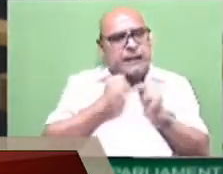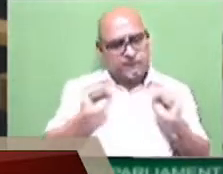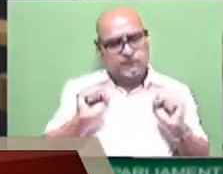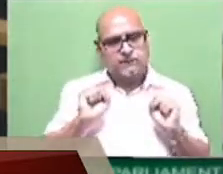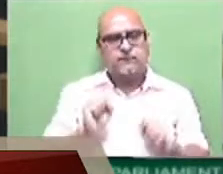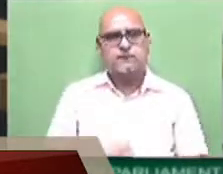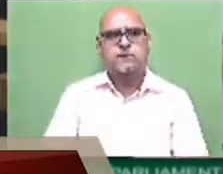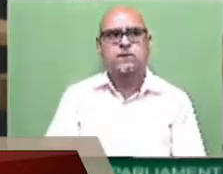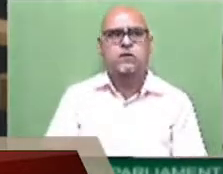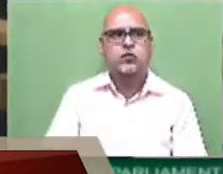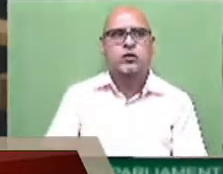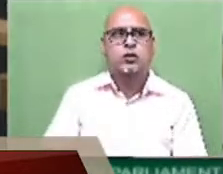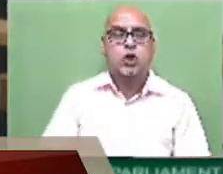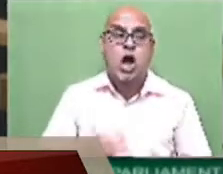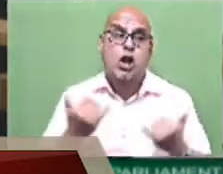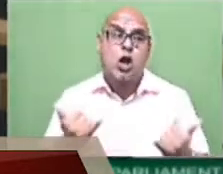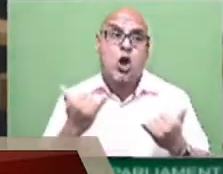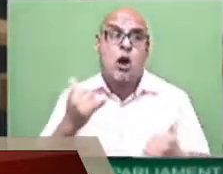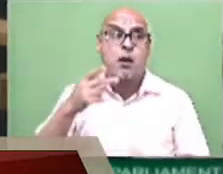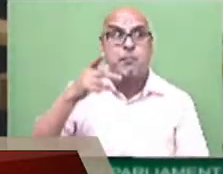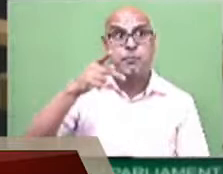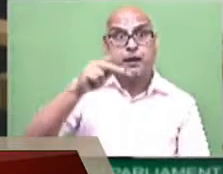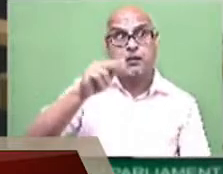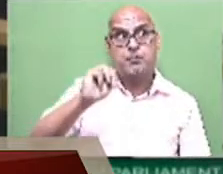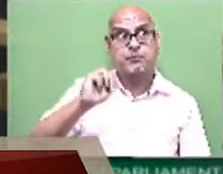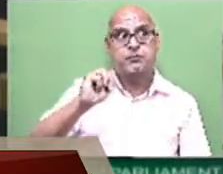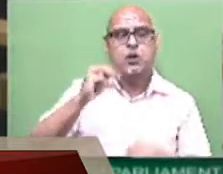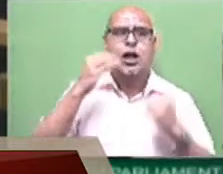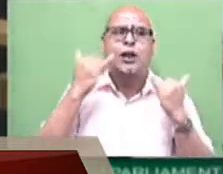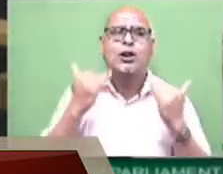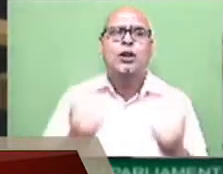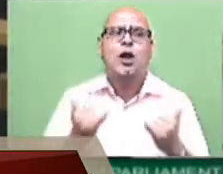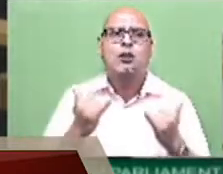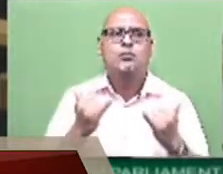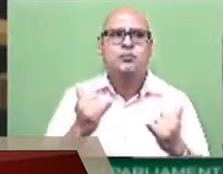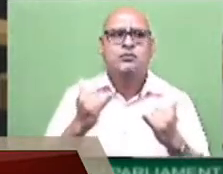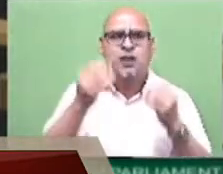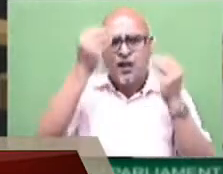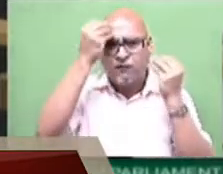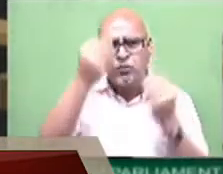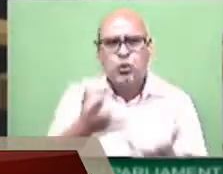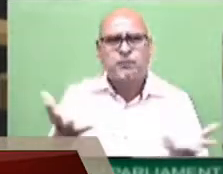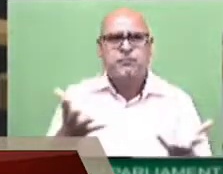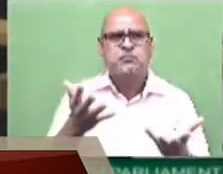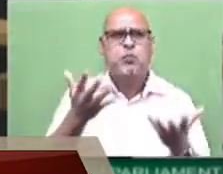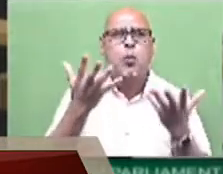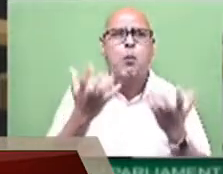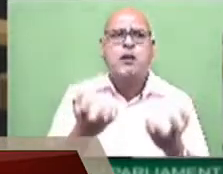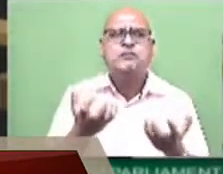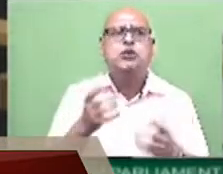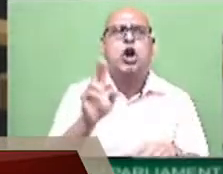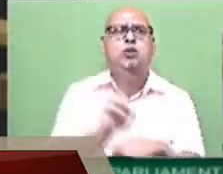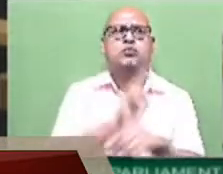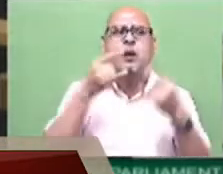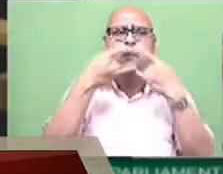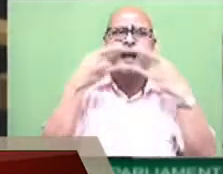masks mandatory, but the population doesn't know what face mask to wear, which one to wear, whether you could put a bandana on your face and